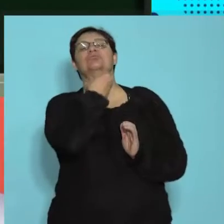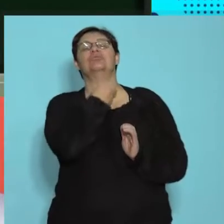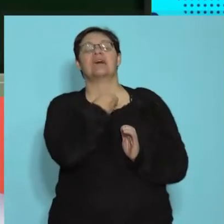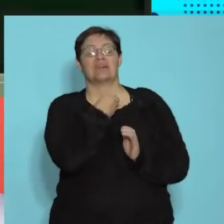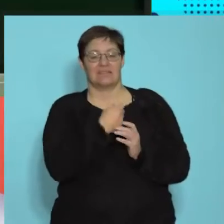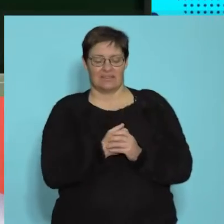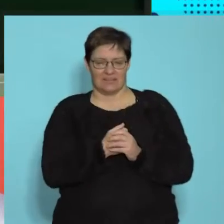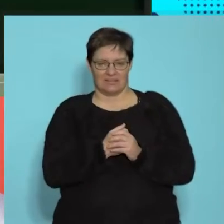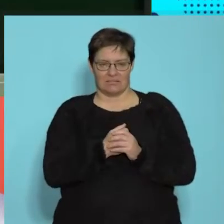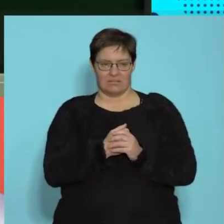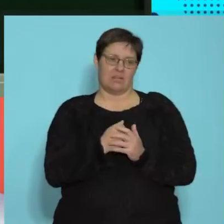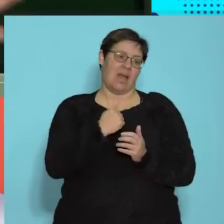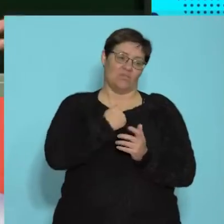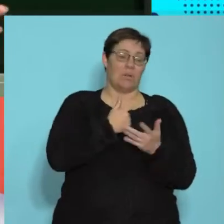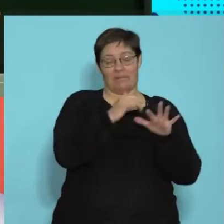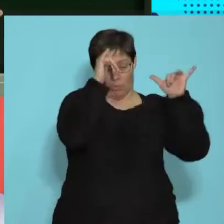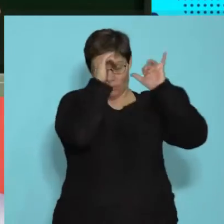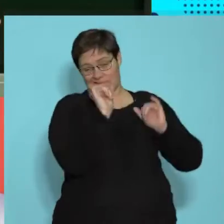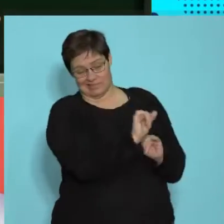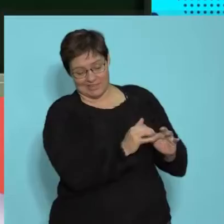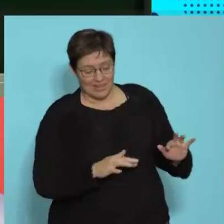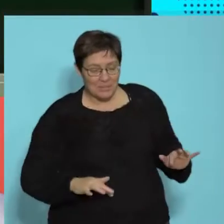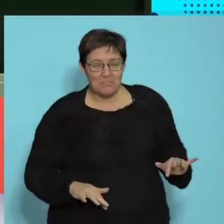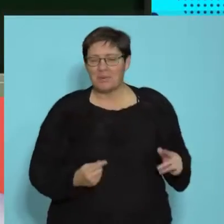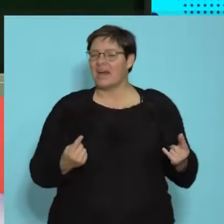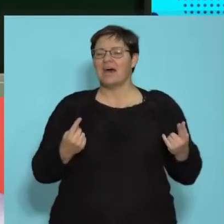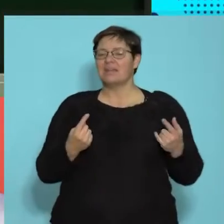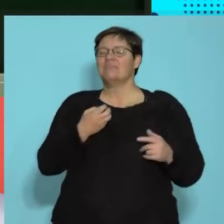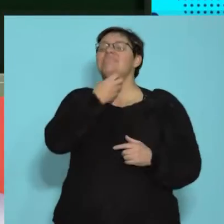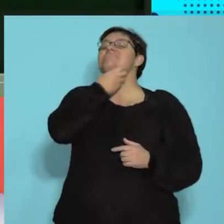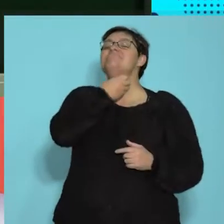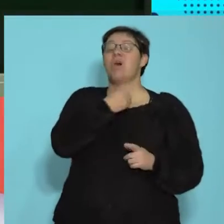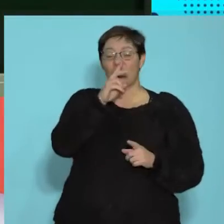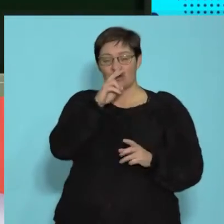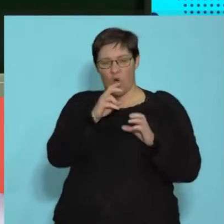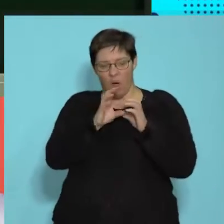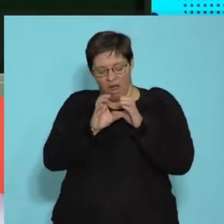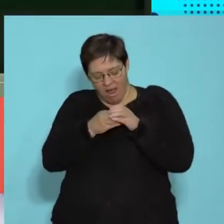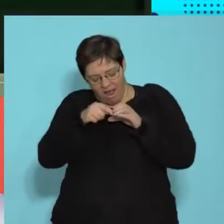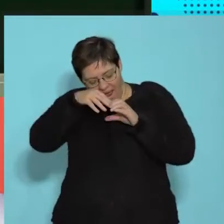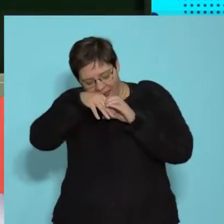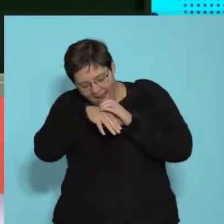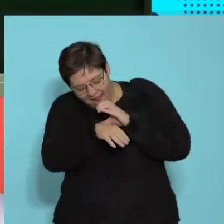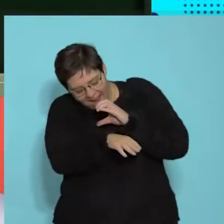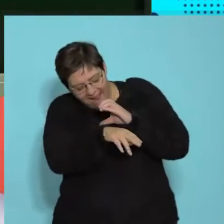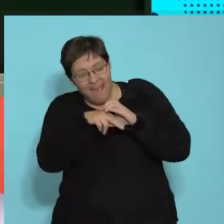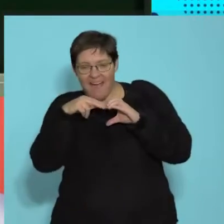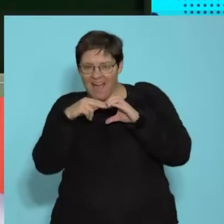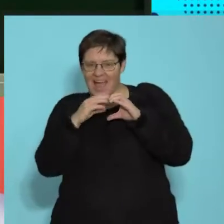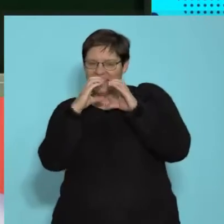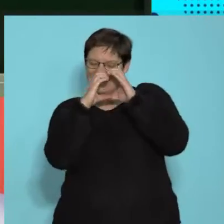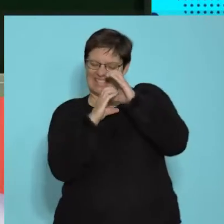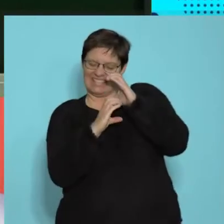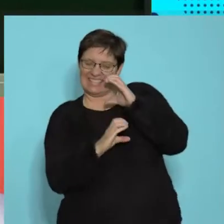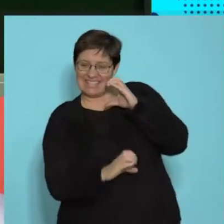looked at our trachea, right? Well, not ours, but the oxes. But it's a huge, big thing. Did you notice how hollow it was?